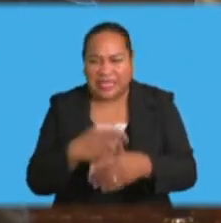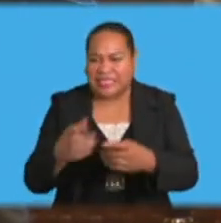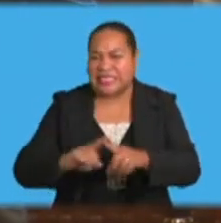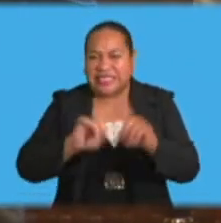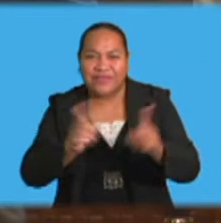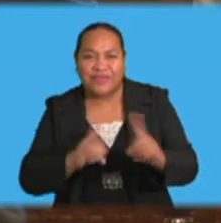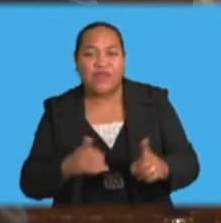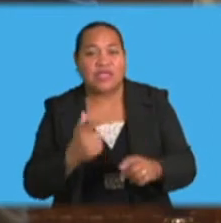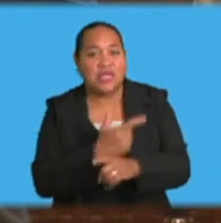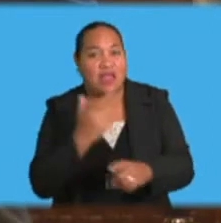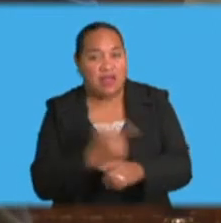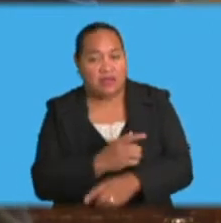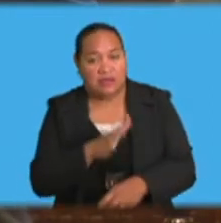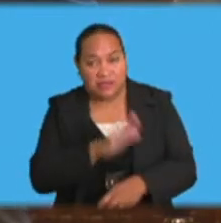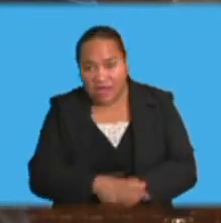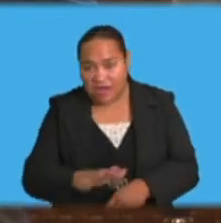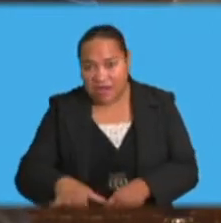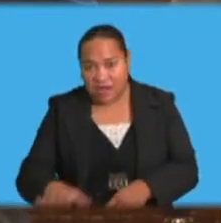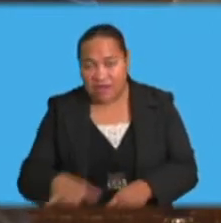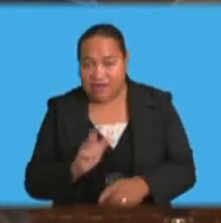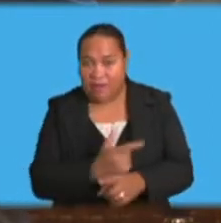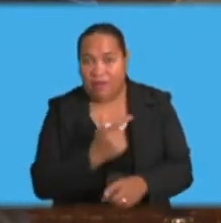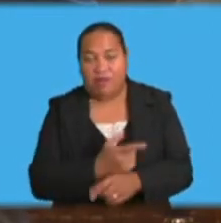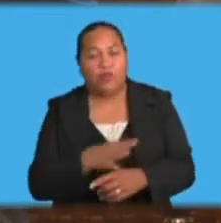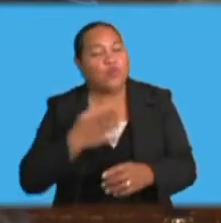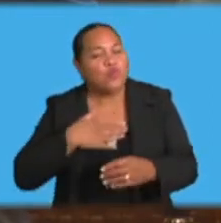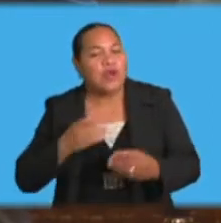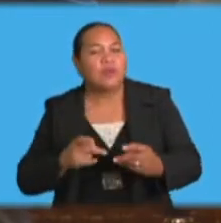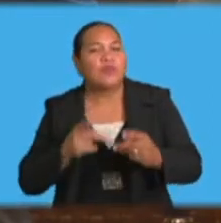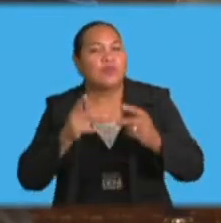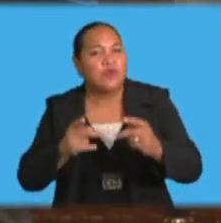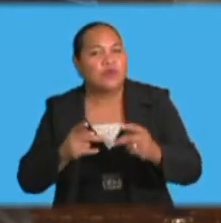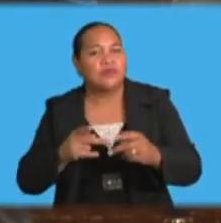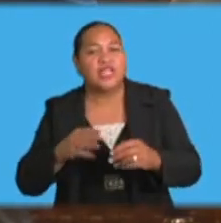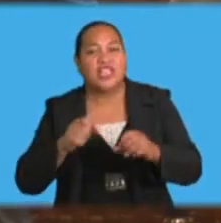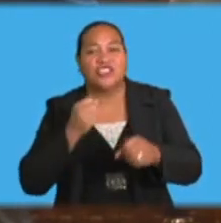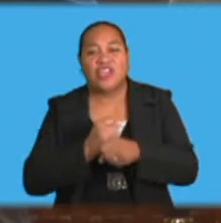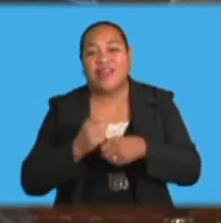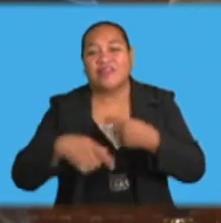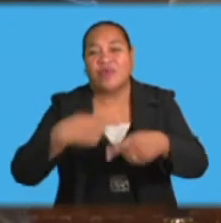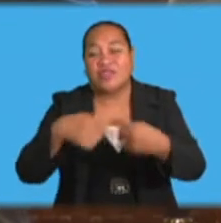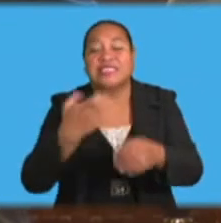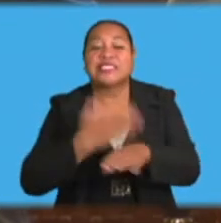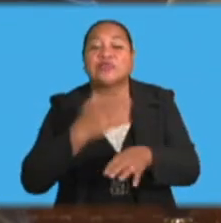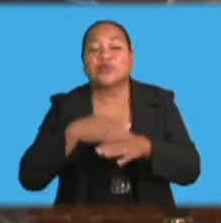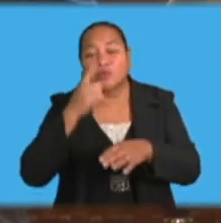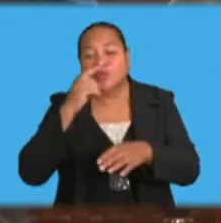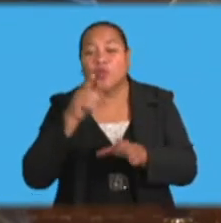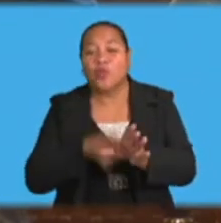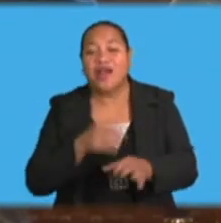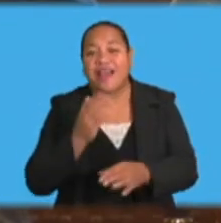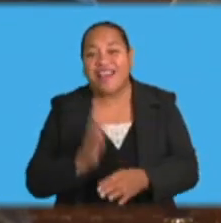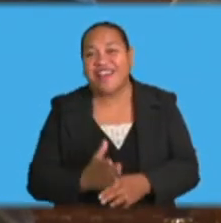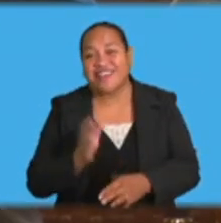of child labor. We want to promote generation safe and healthy. In other words, a new generation of